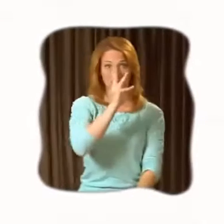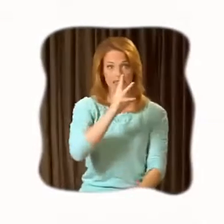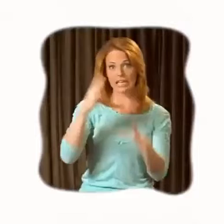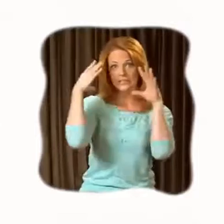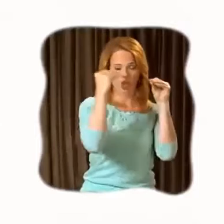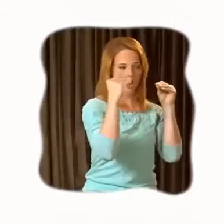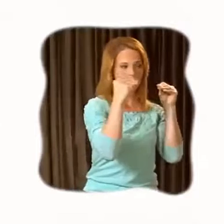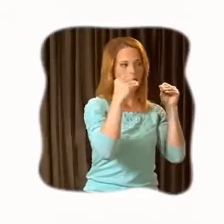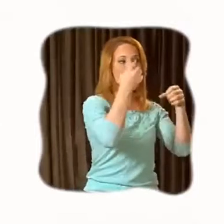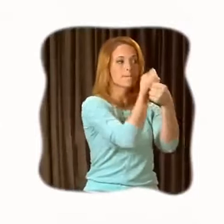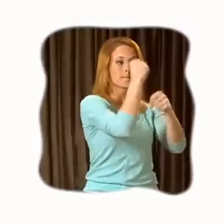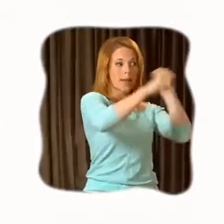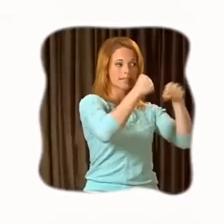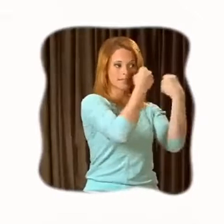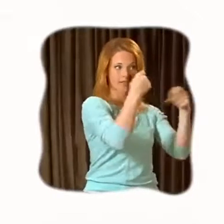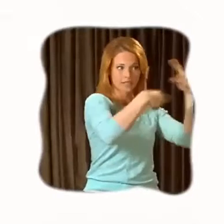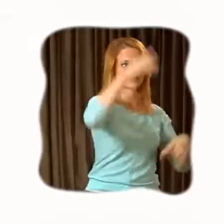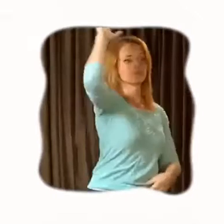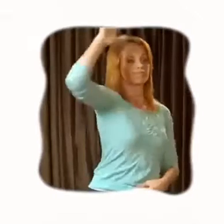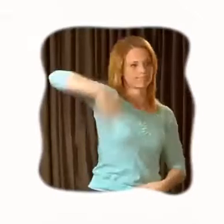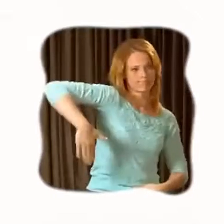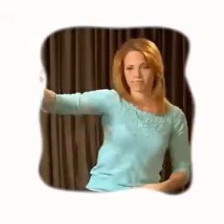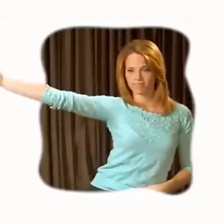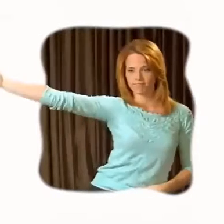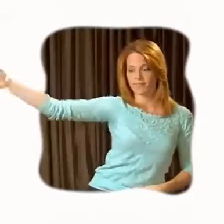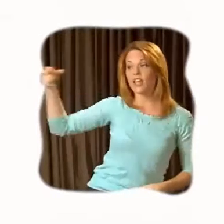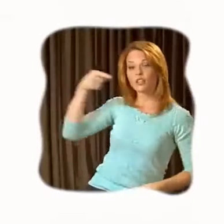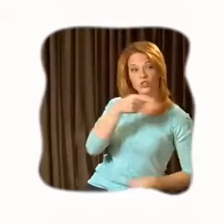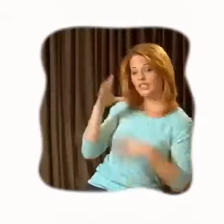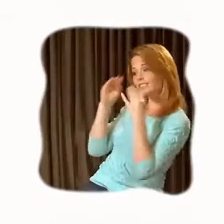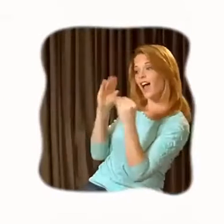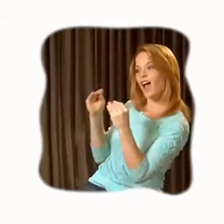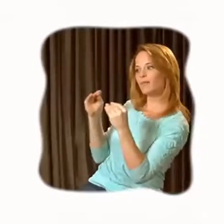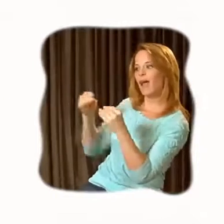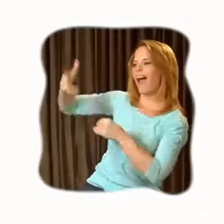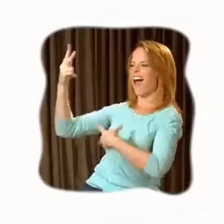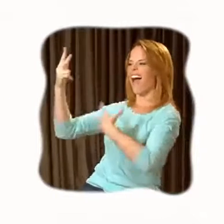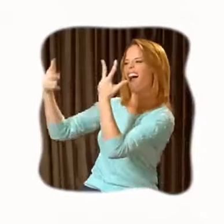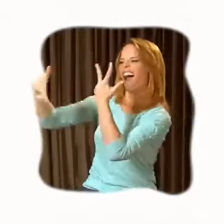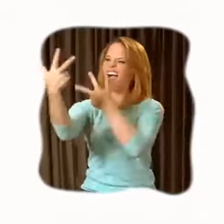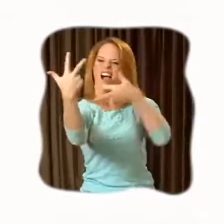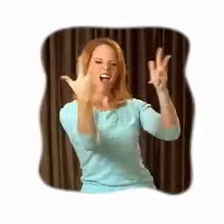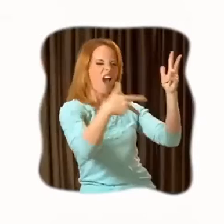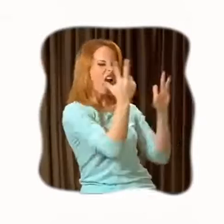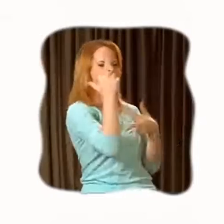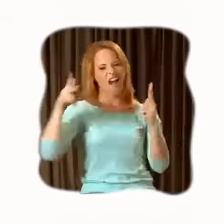Chester and Wilson taught Lily hand signals. And she taught them how to pop wheelies.